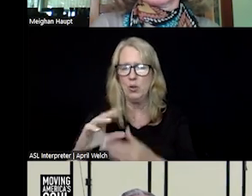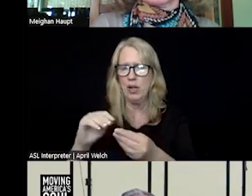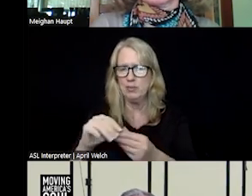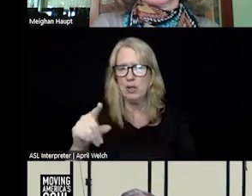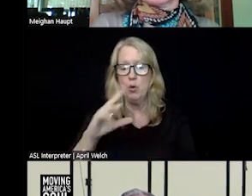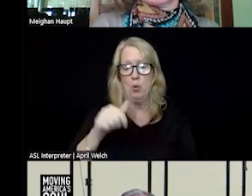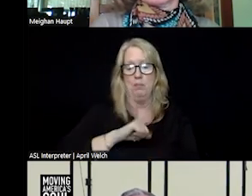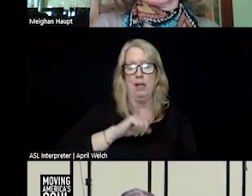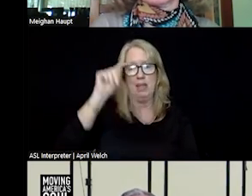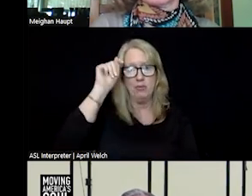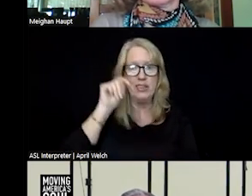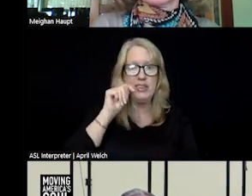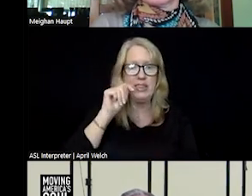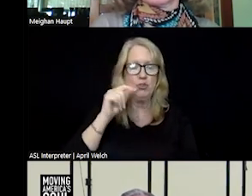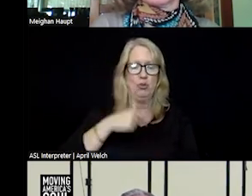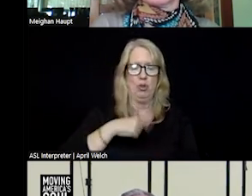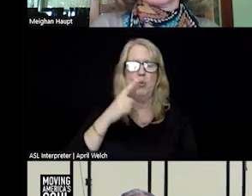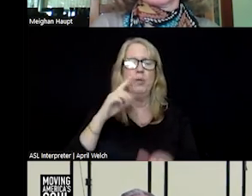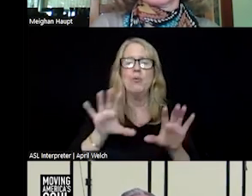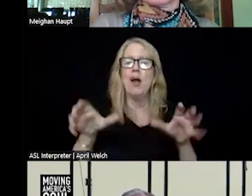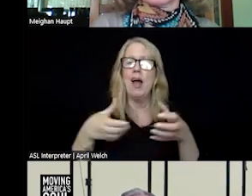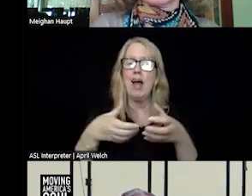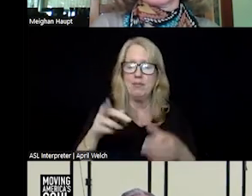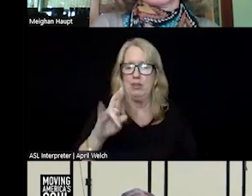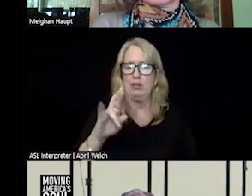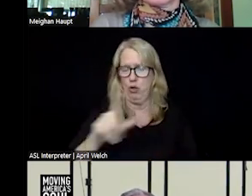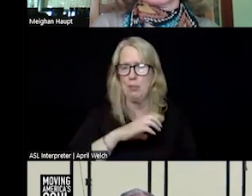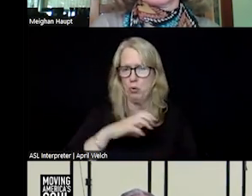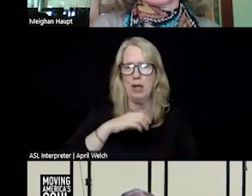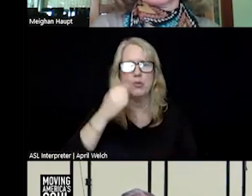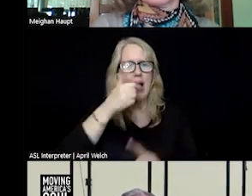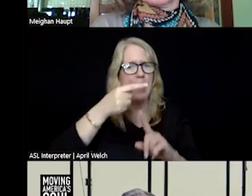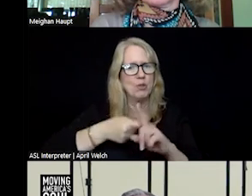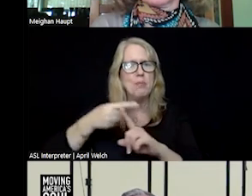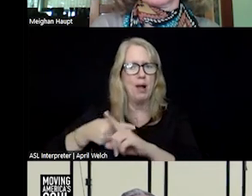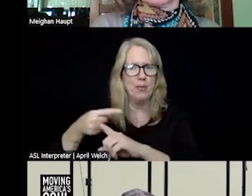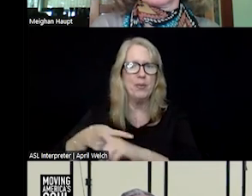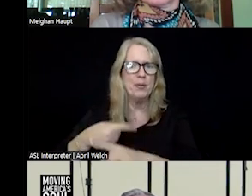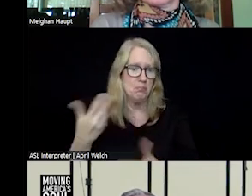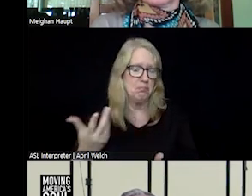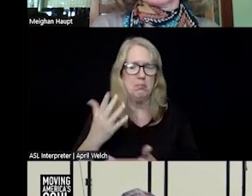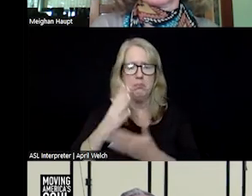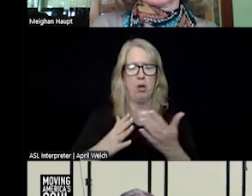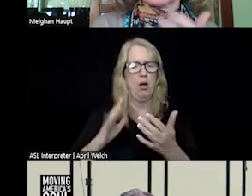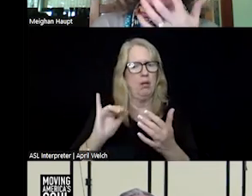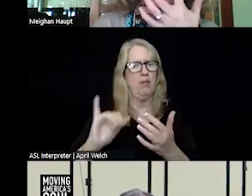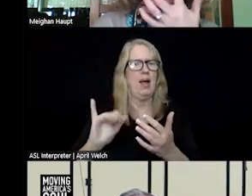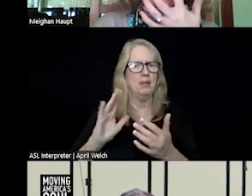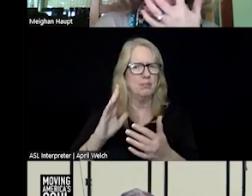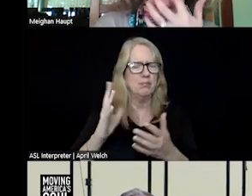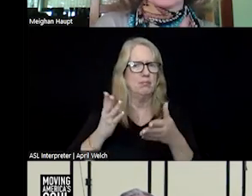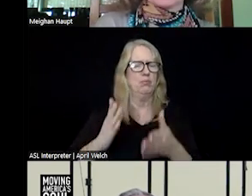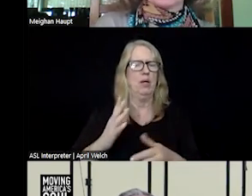a teenager, we were having a tribal council, which we would every month. It's just a part of the way things went. And